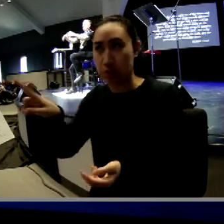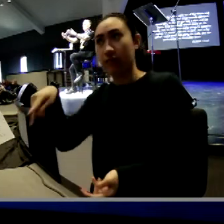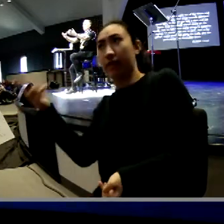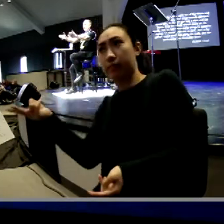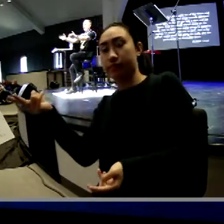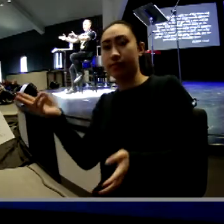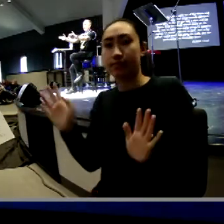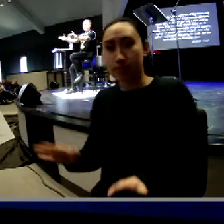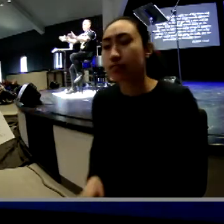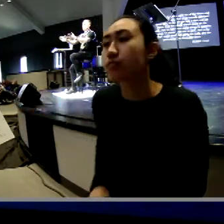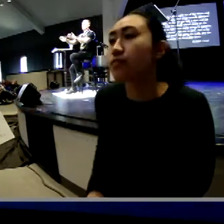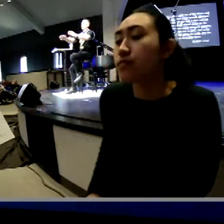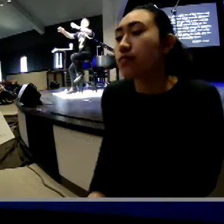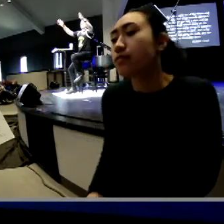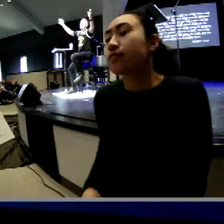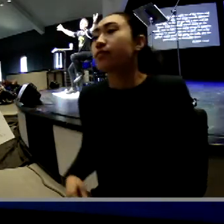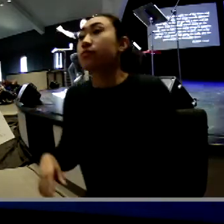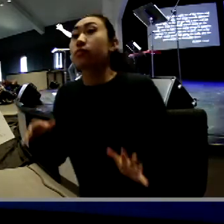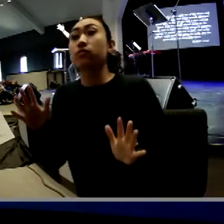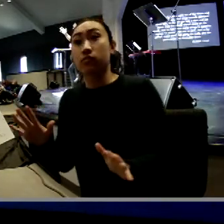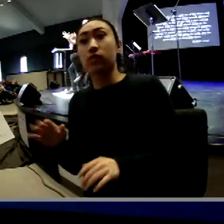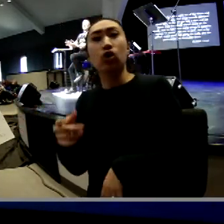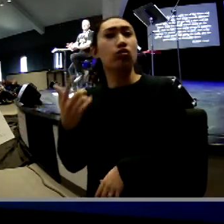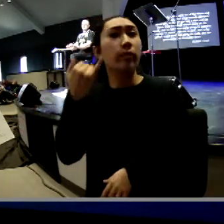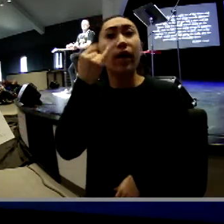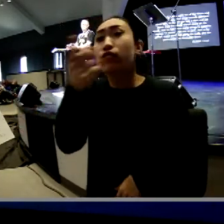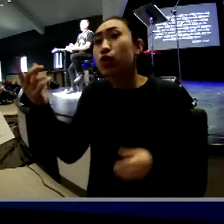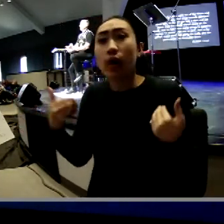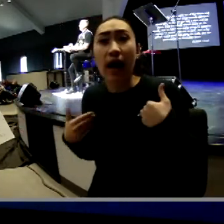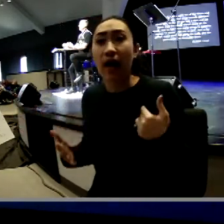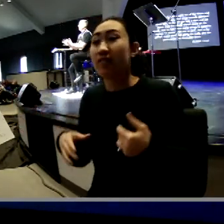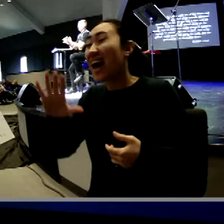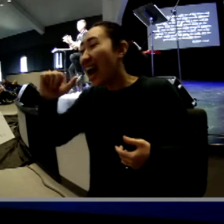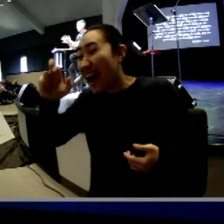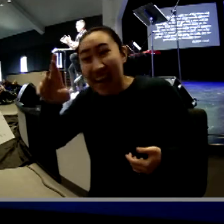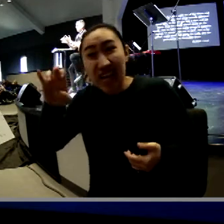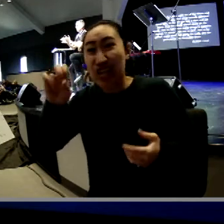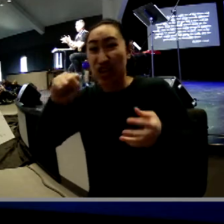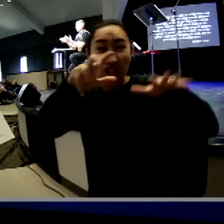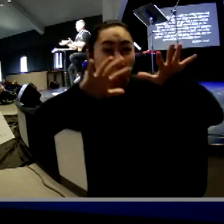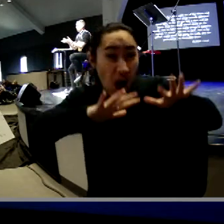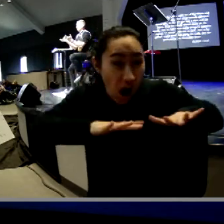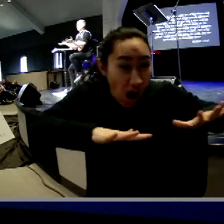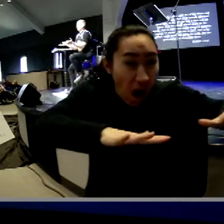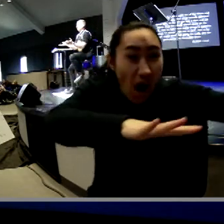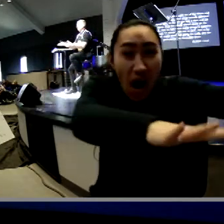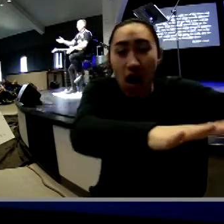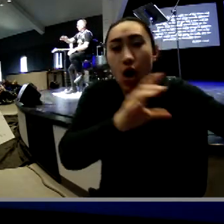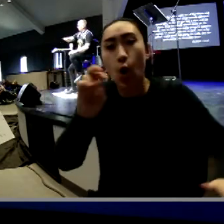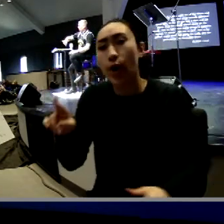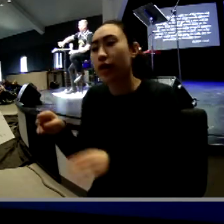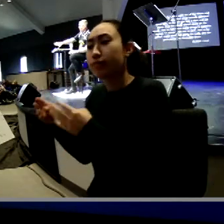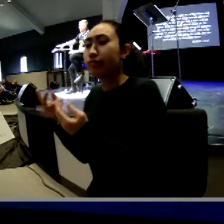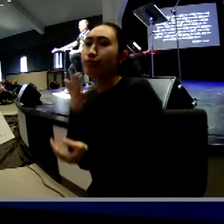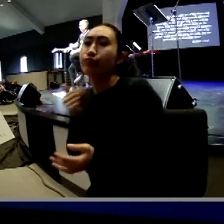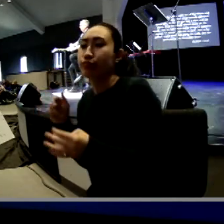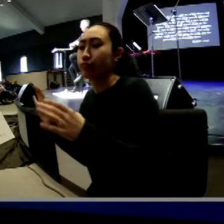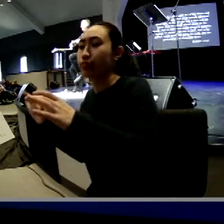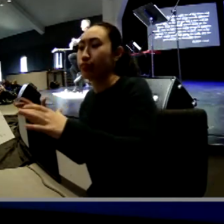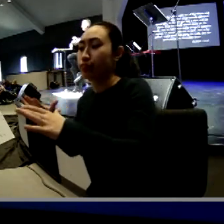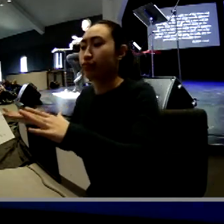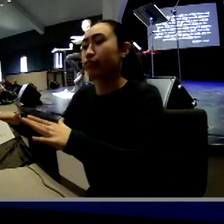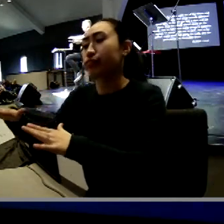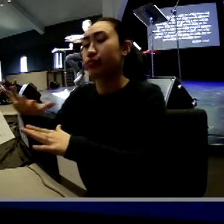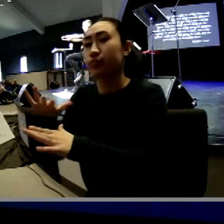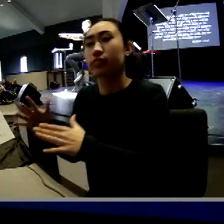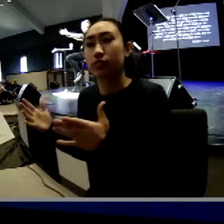But you know what I'm talking about. Whether your garden's acres or it's a couple feet, you take and you turn the soil. You get all the weeds out.